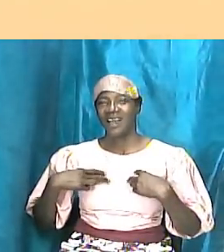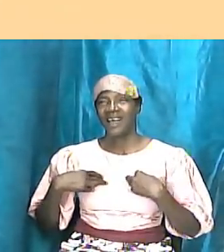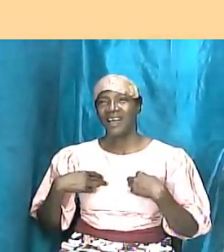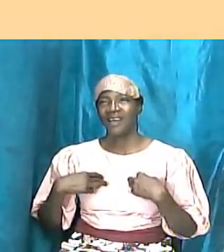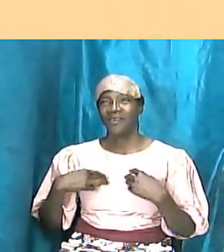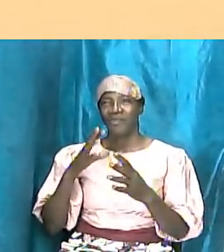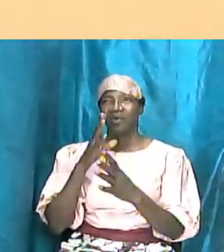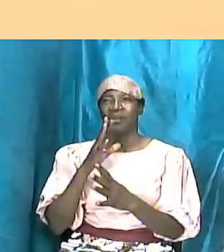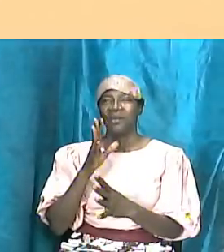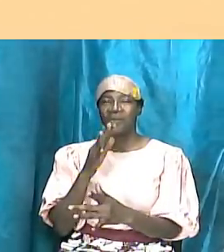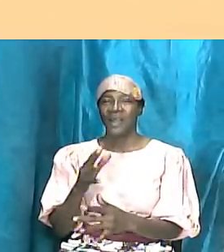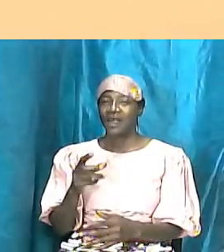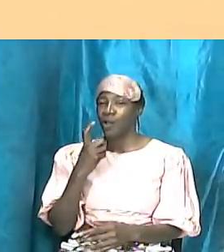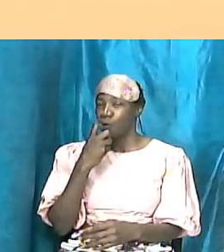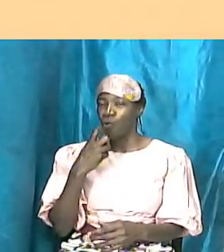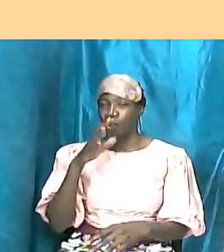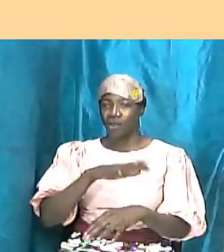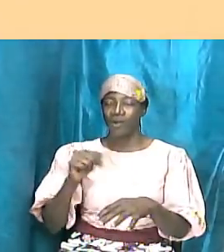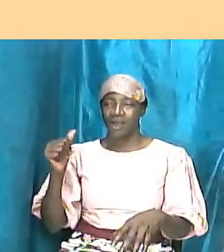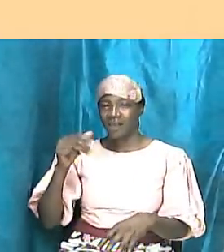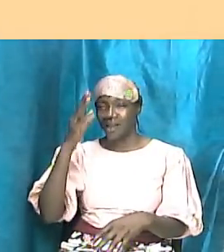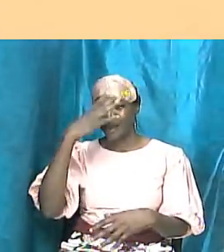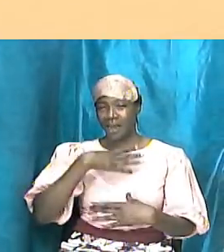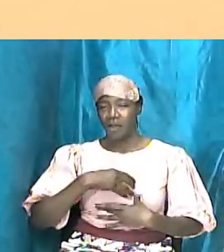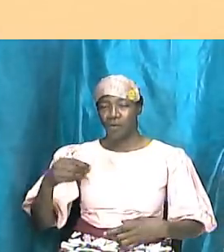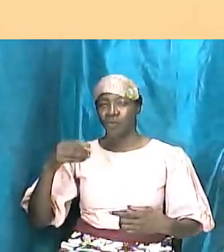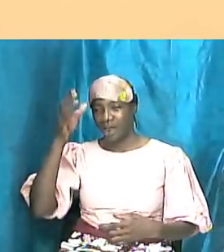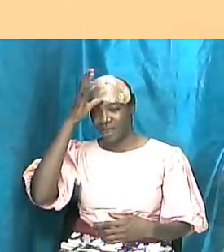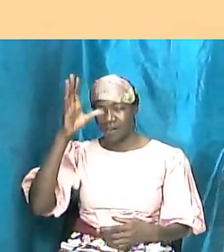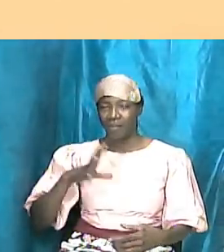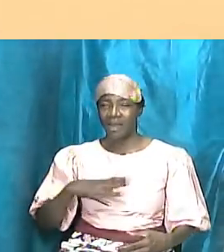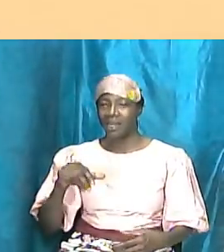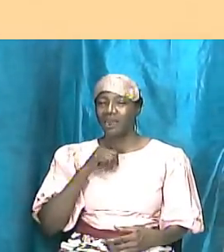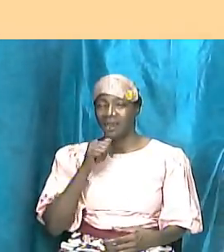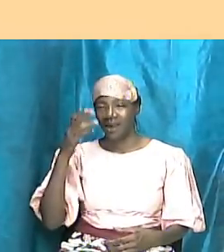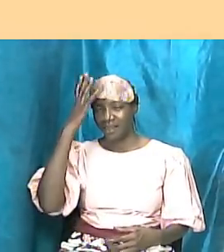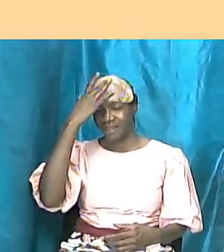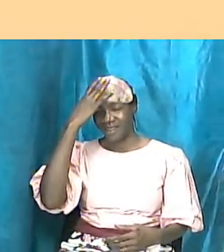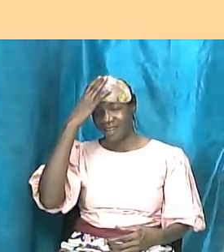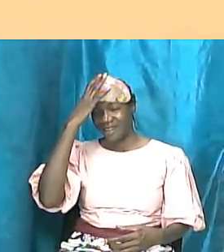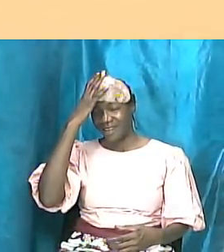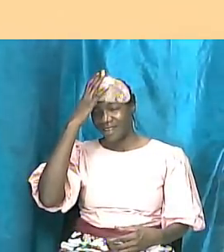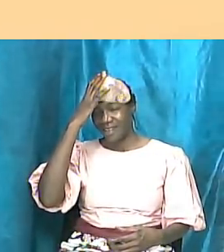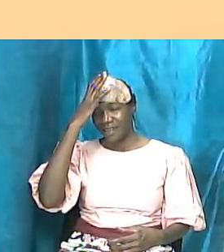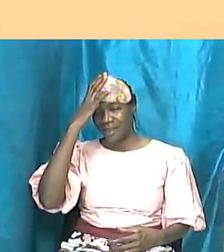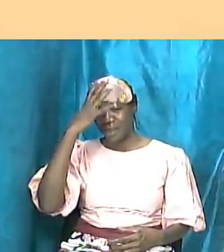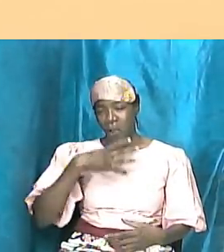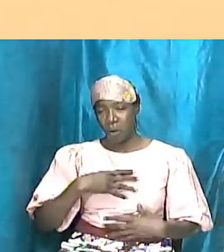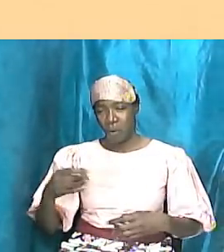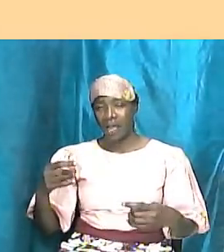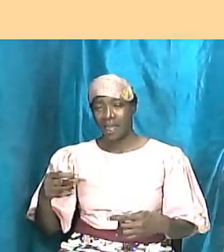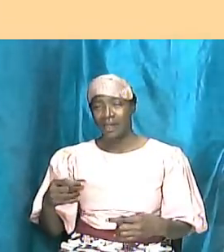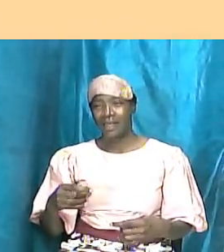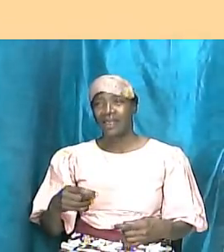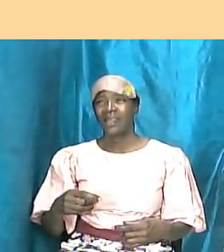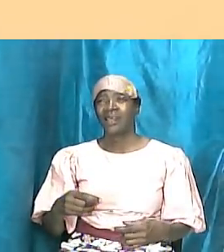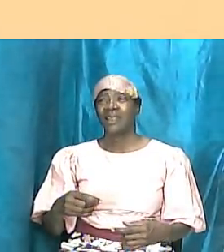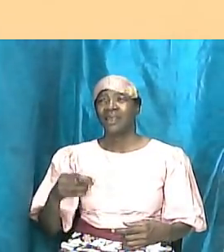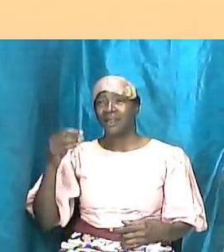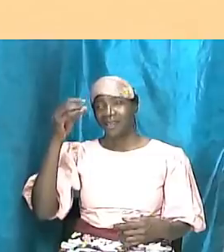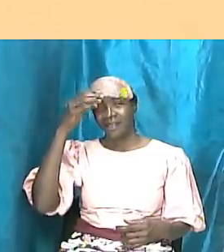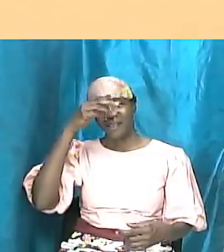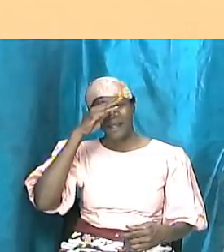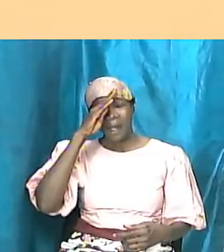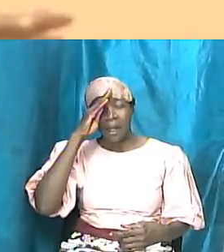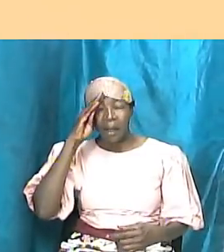not white. And I can show you that what you call black man is not black. I will show